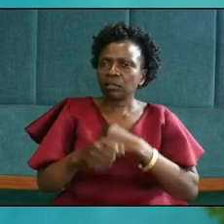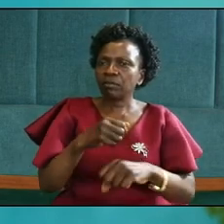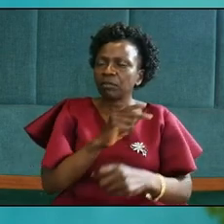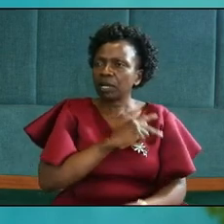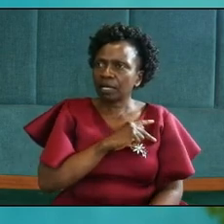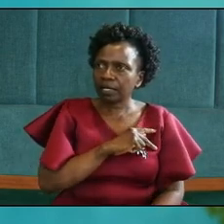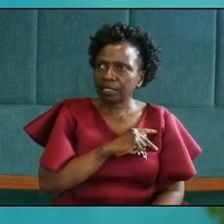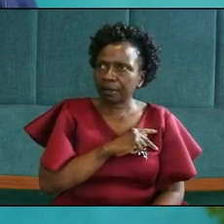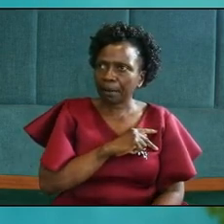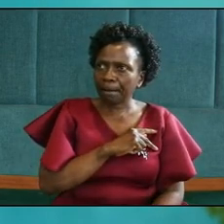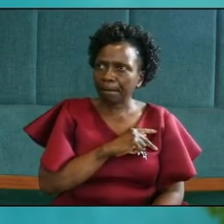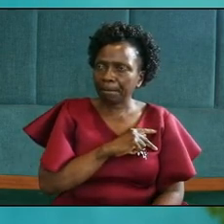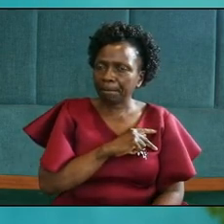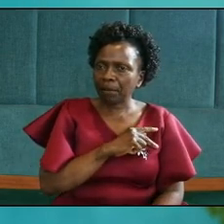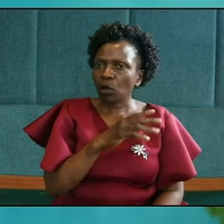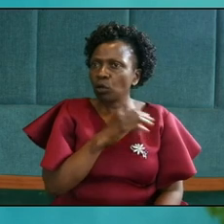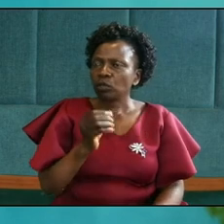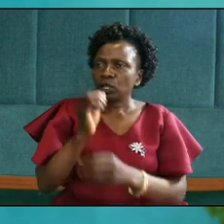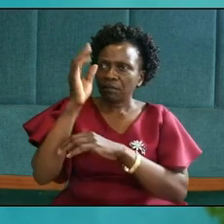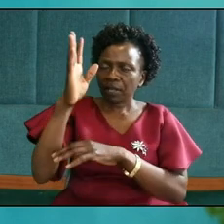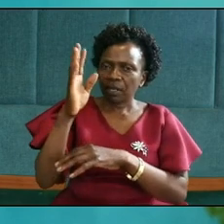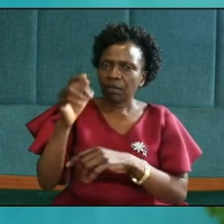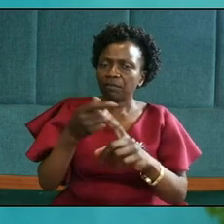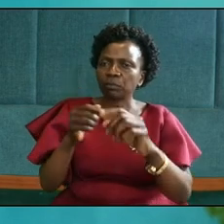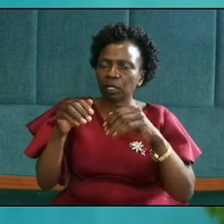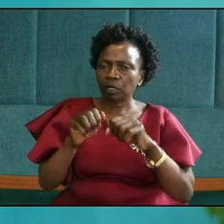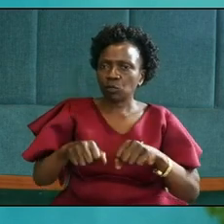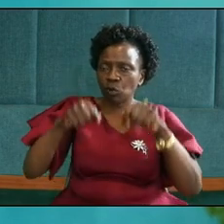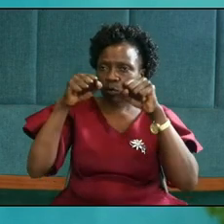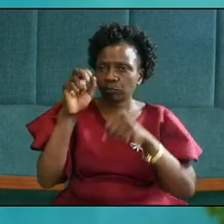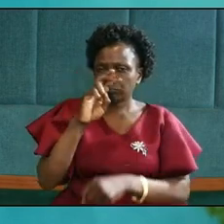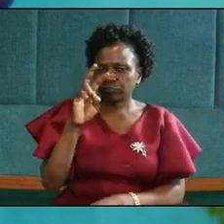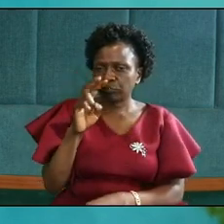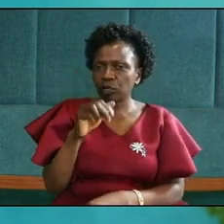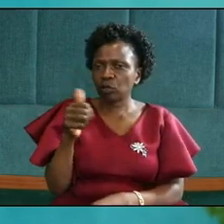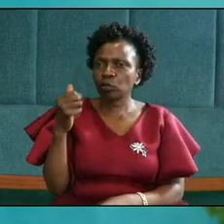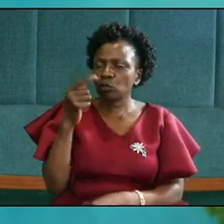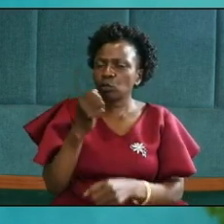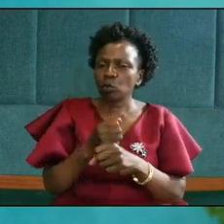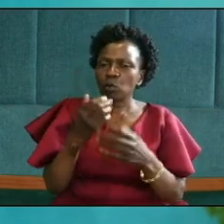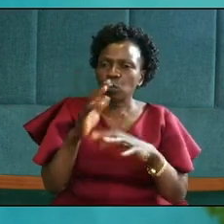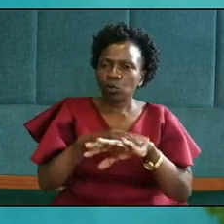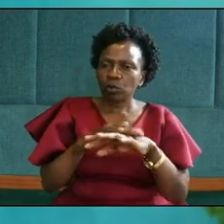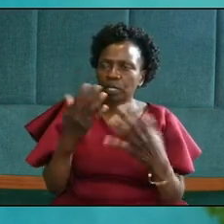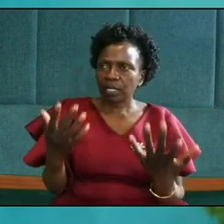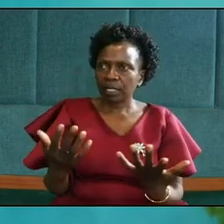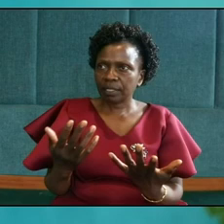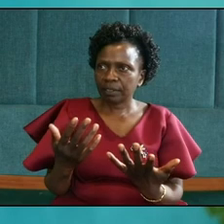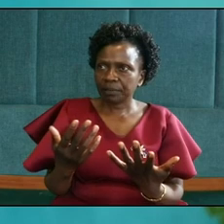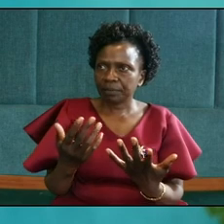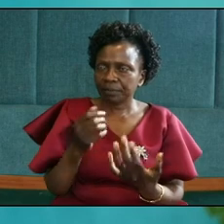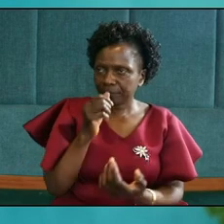in heaven? The Father from the throne beholds those who do these acts of mercy and